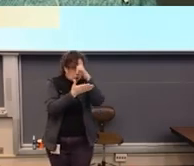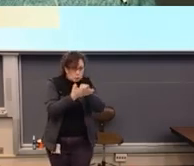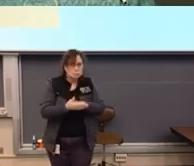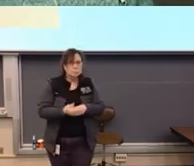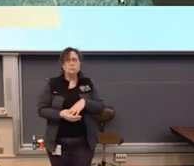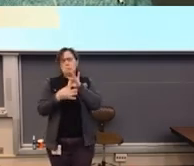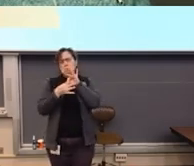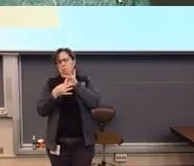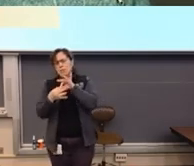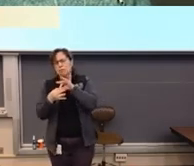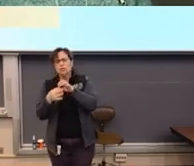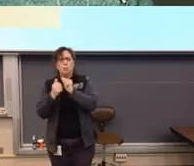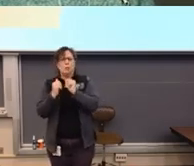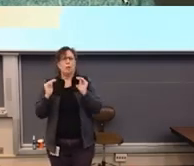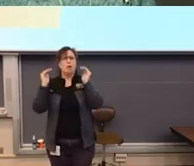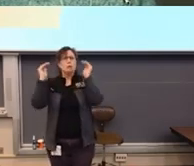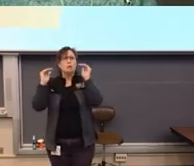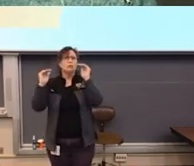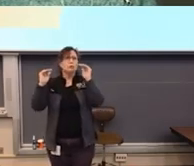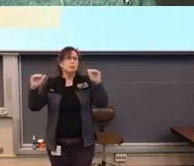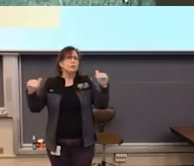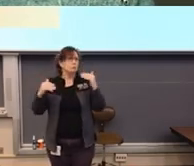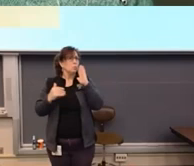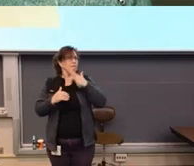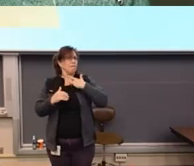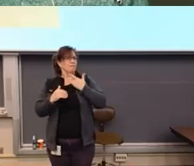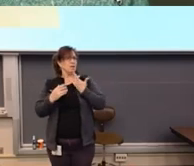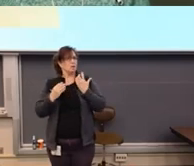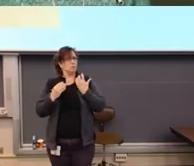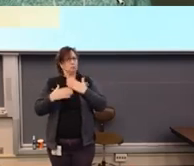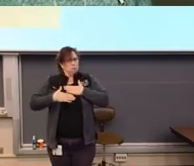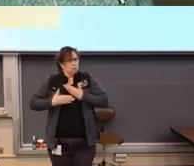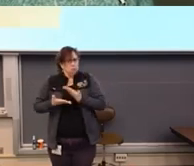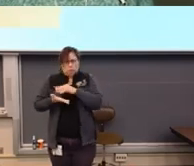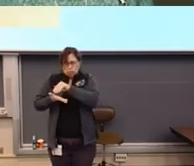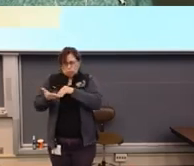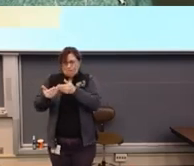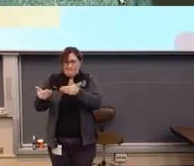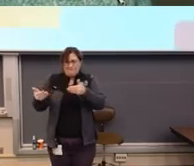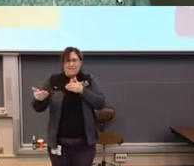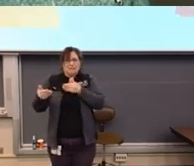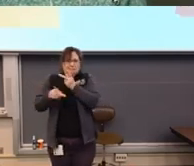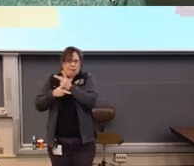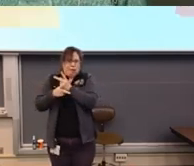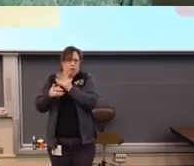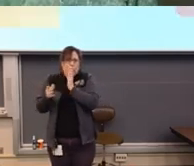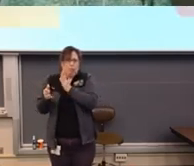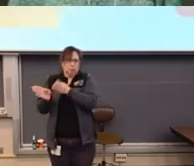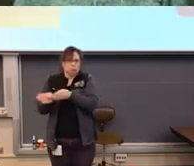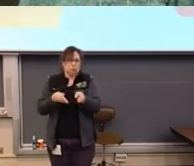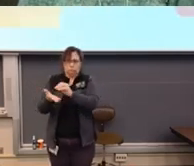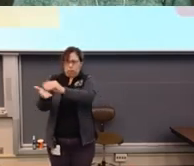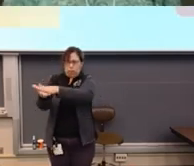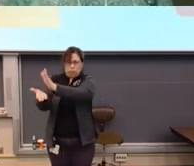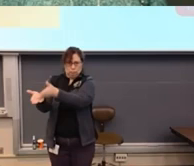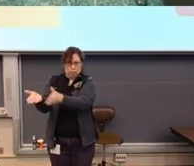close relationships with their adult children, they're more likely to complete advanced care planning documents.